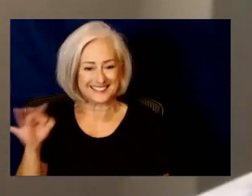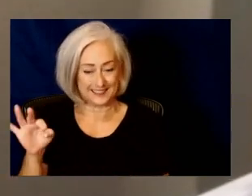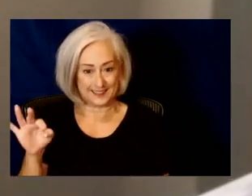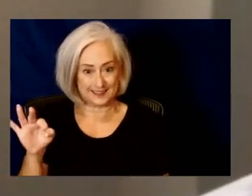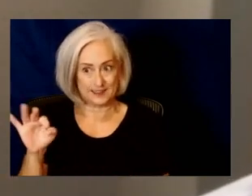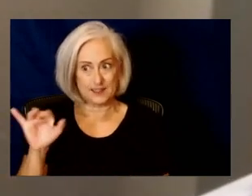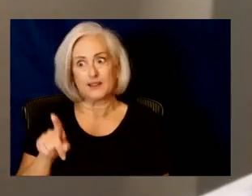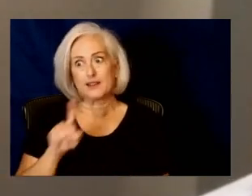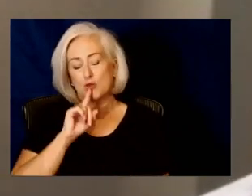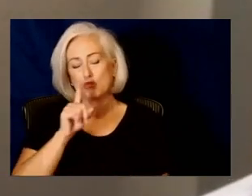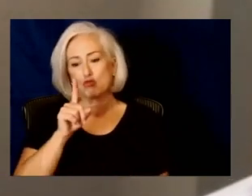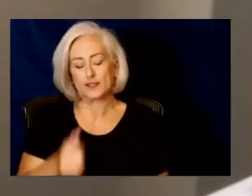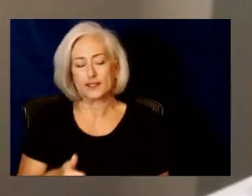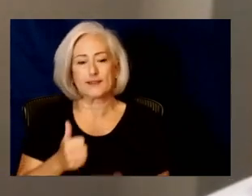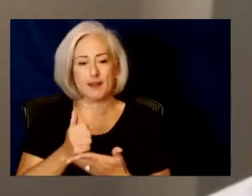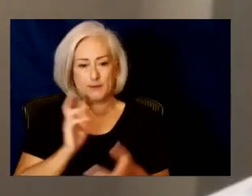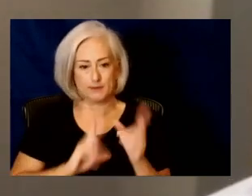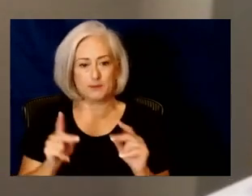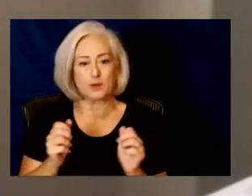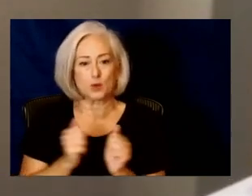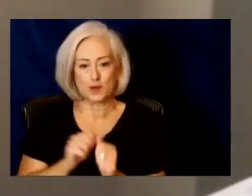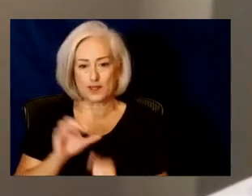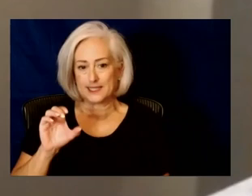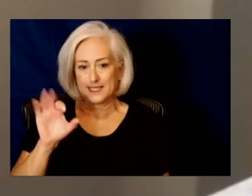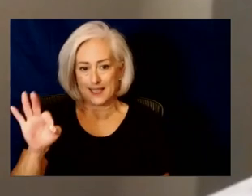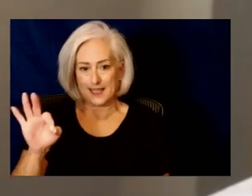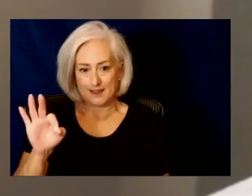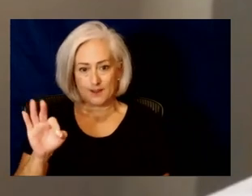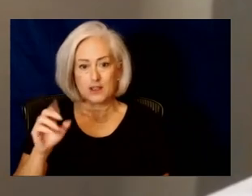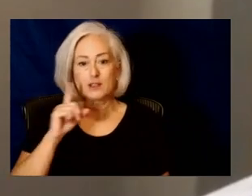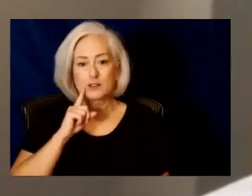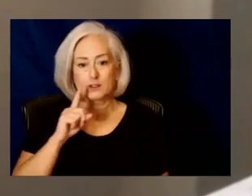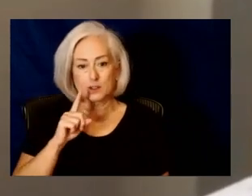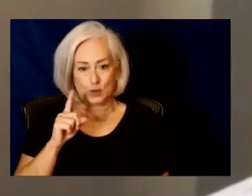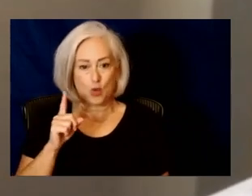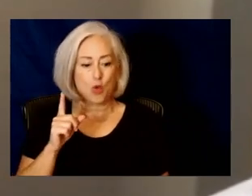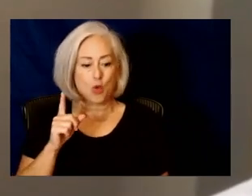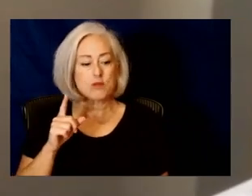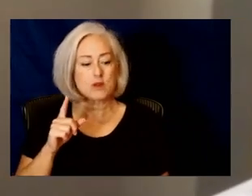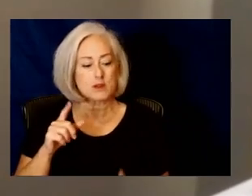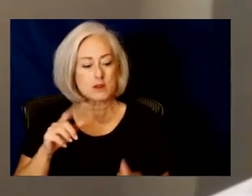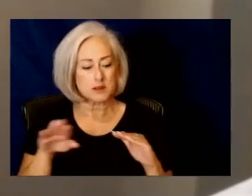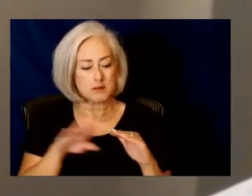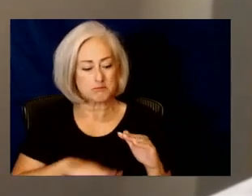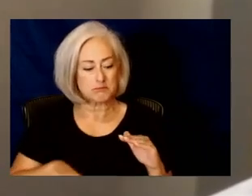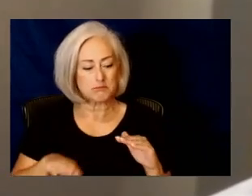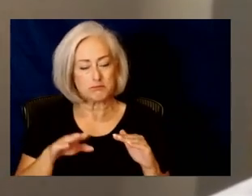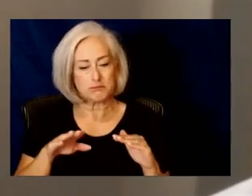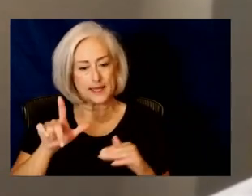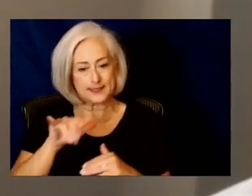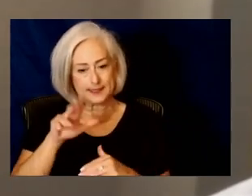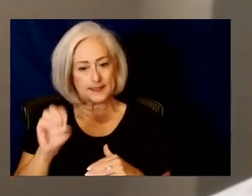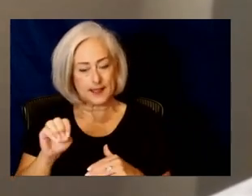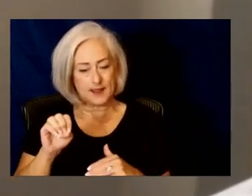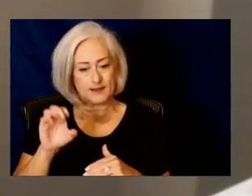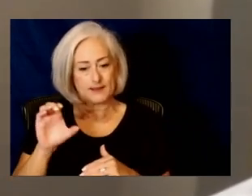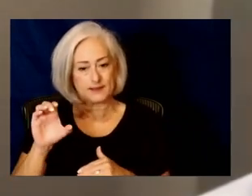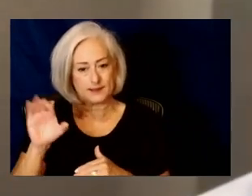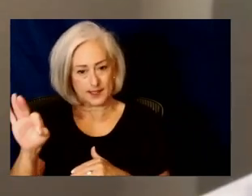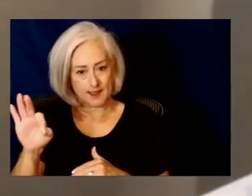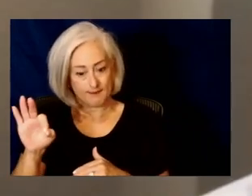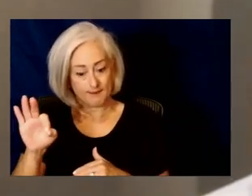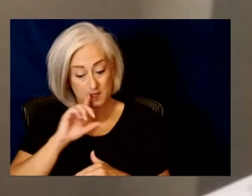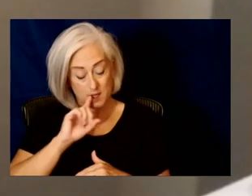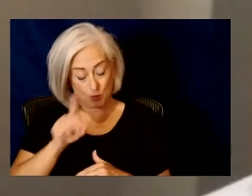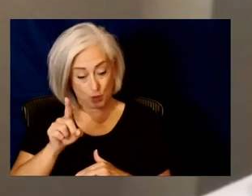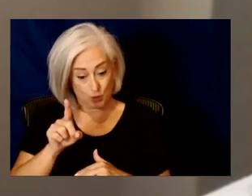this time do so much better with their baseline CF disease, which we really believe has had a profound impact on their ability to